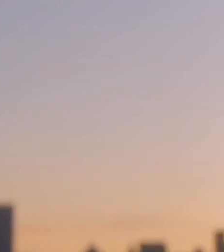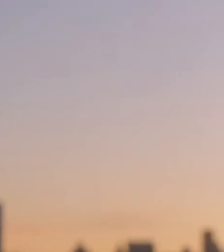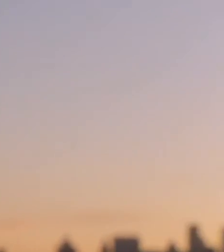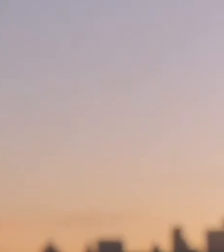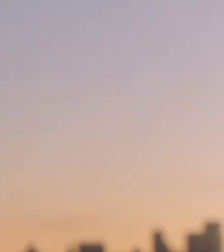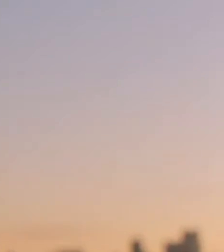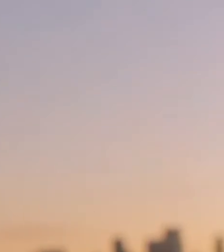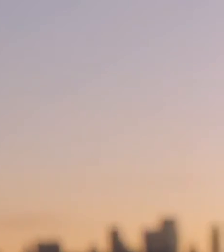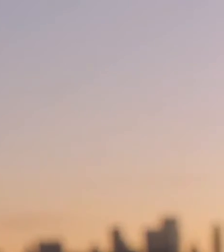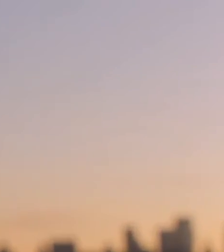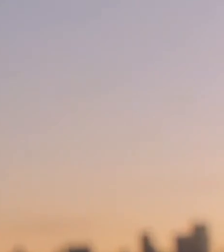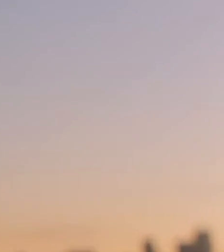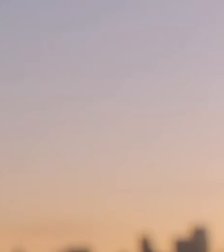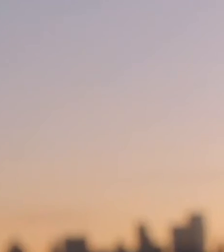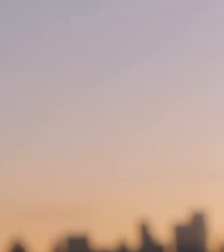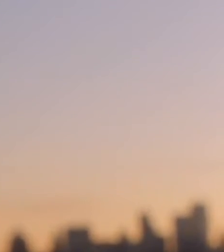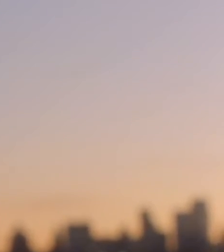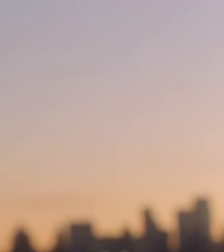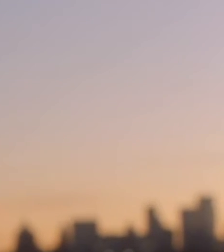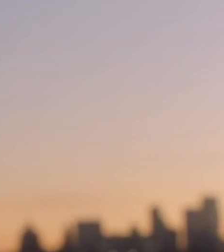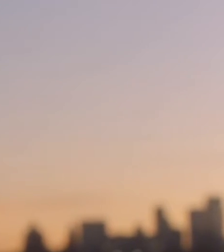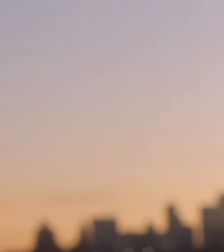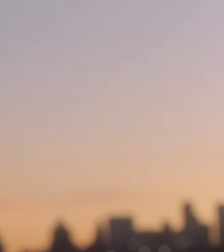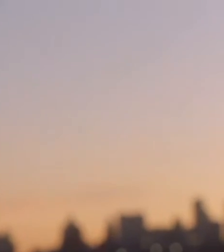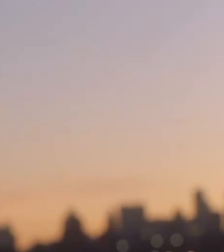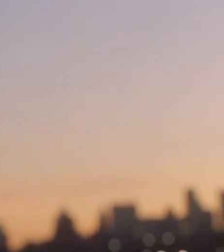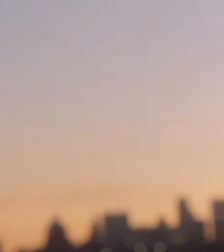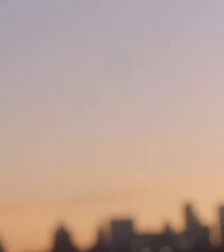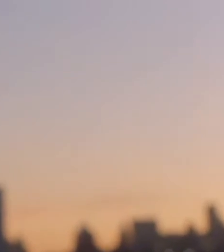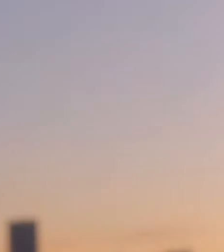Mama said, let's go.